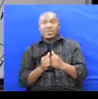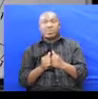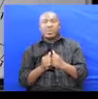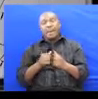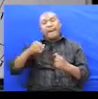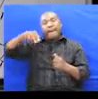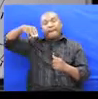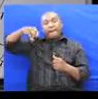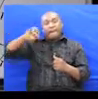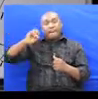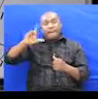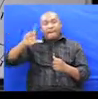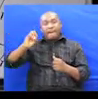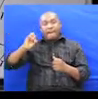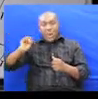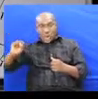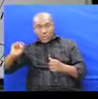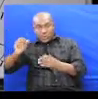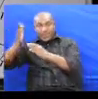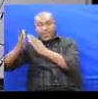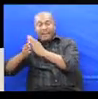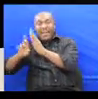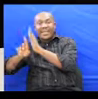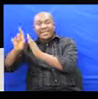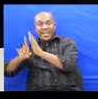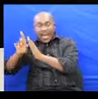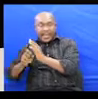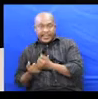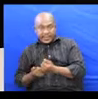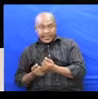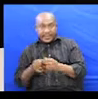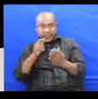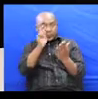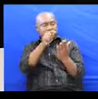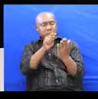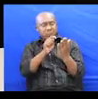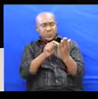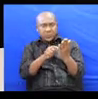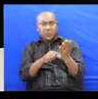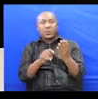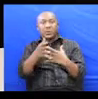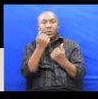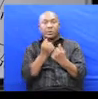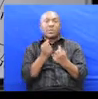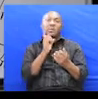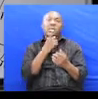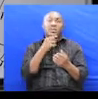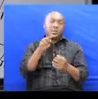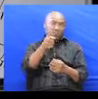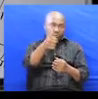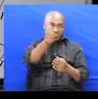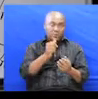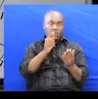moles per liter. So if you compute in your calculator, the value that you're going to get will be the molarity. Now